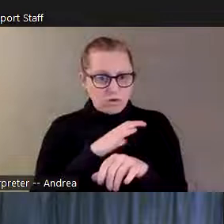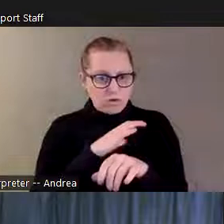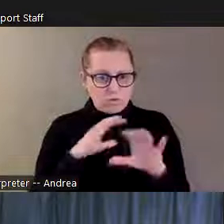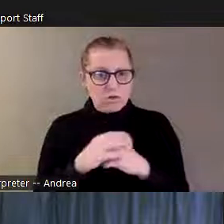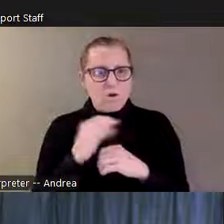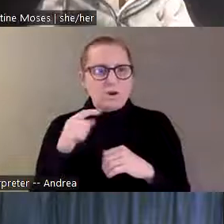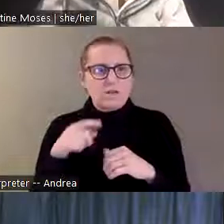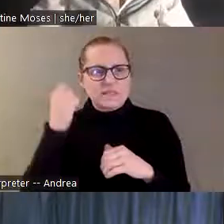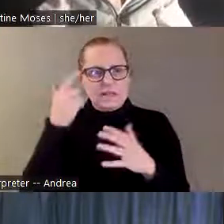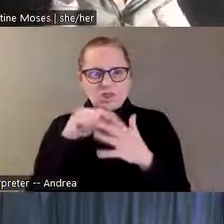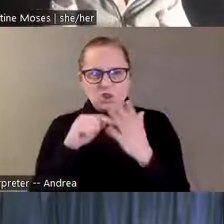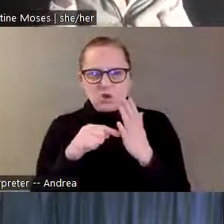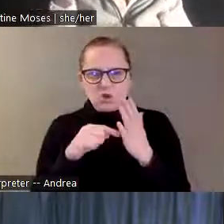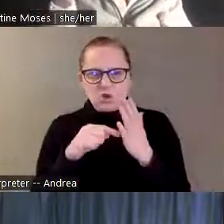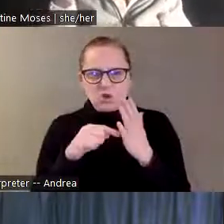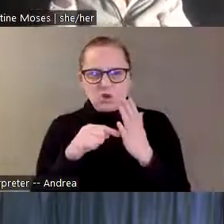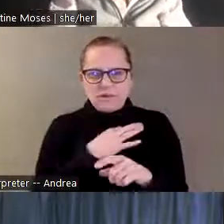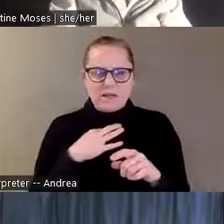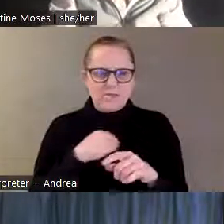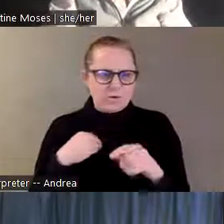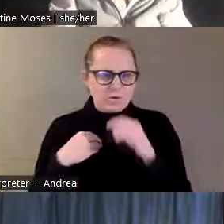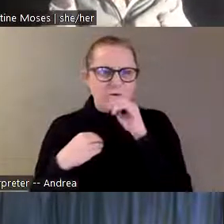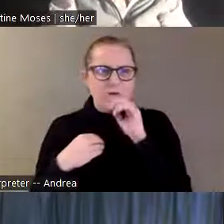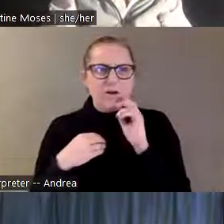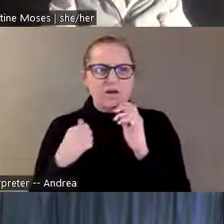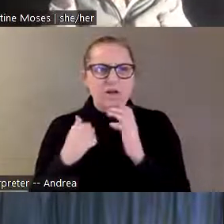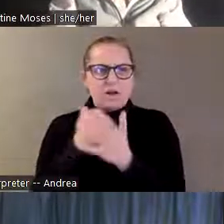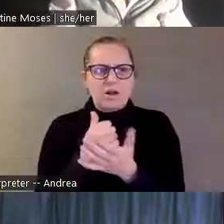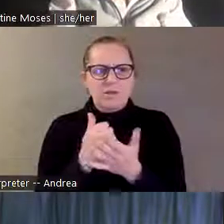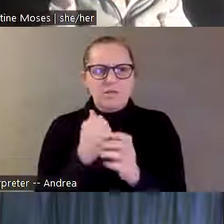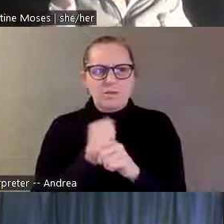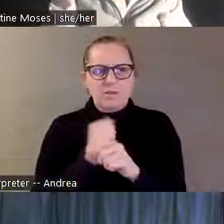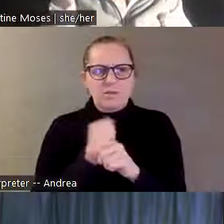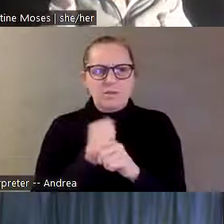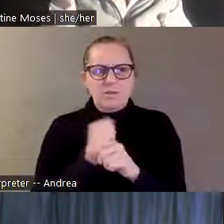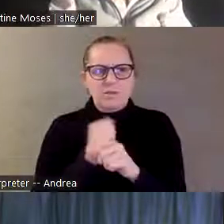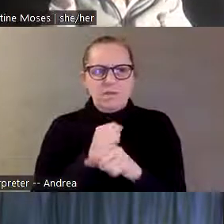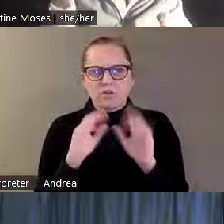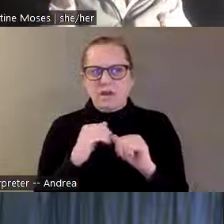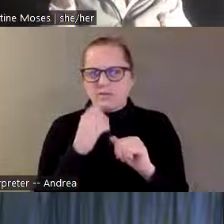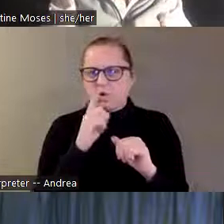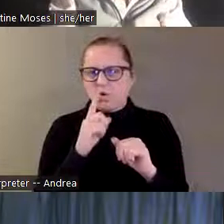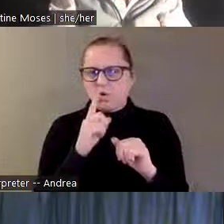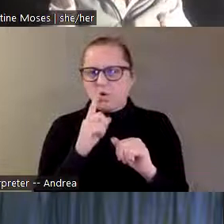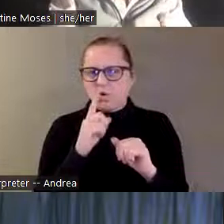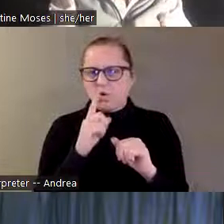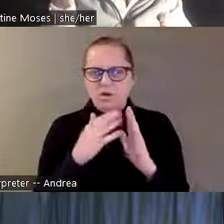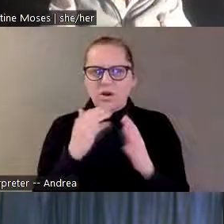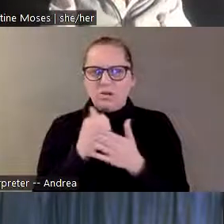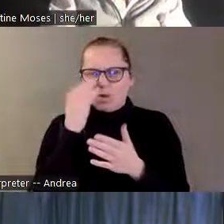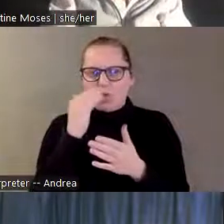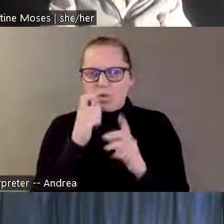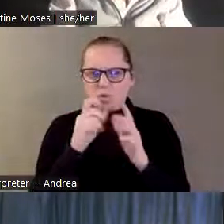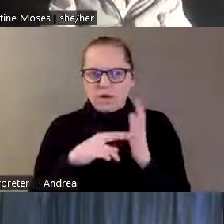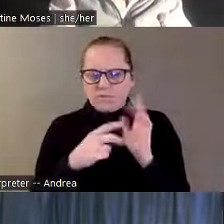is logistics coming from a staff member helps clarify for the community to know who they're reading from.